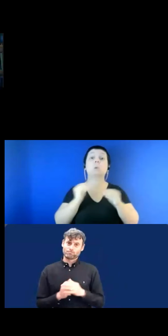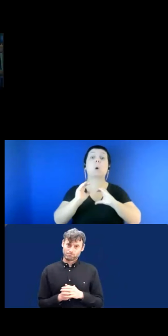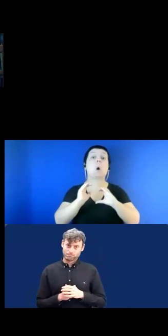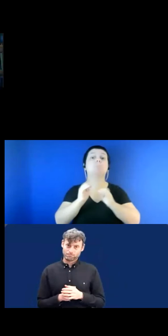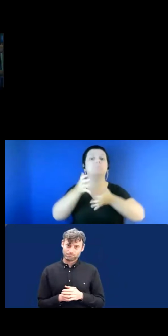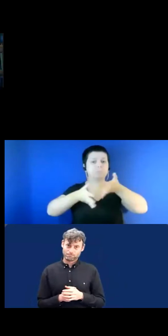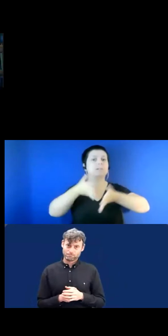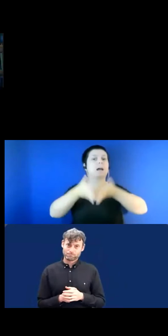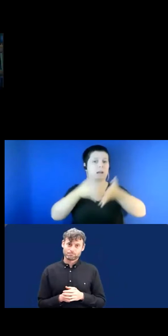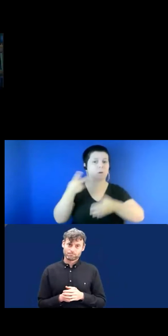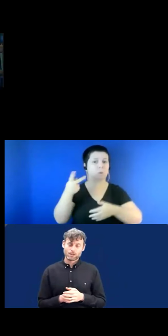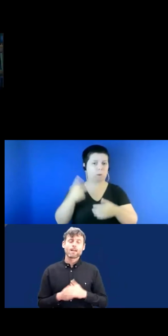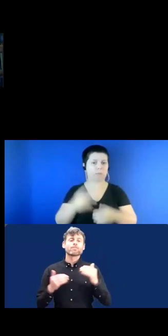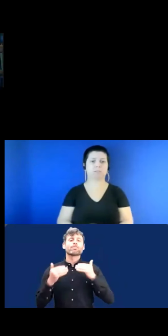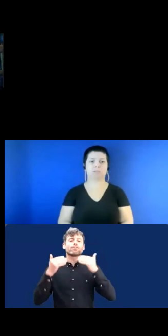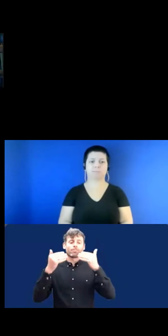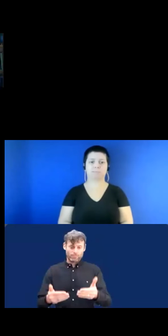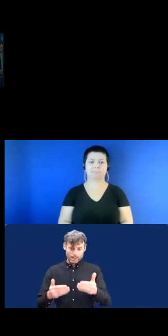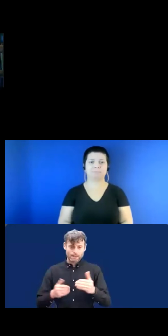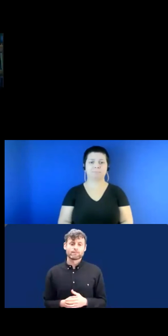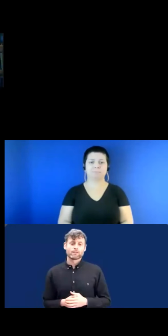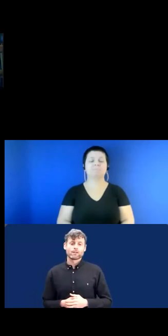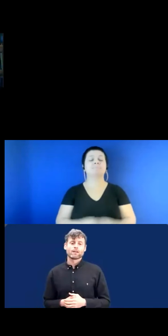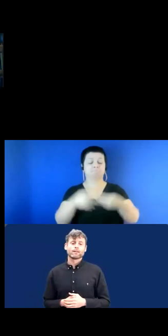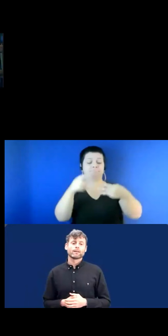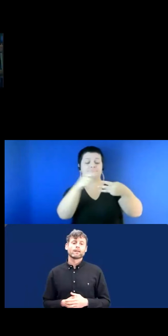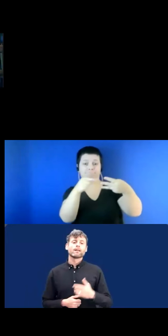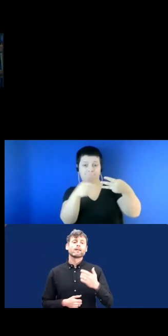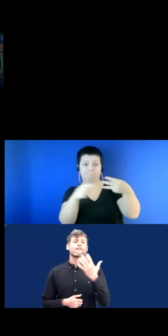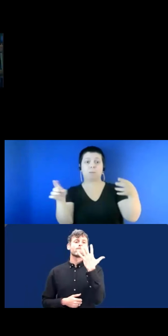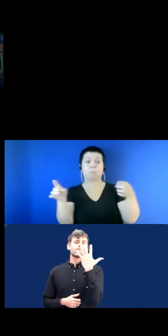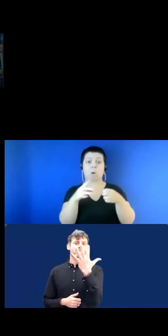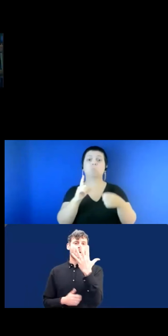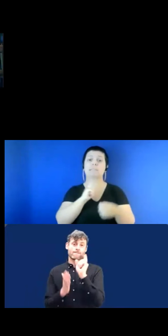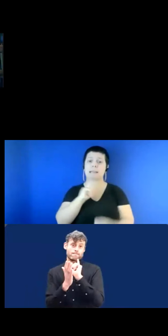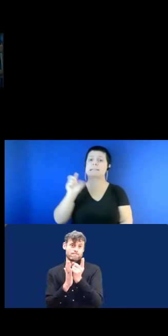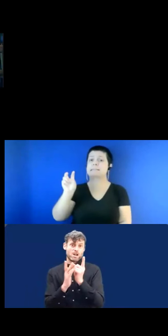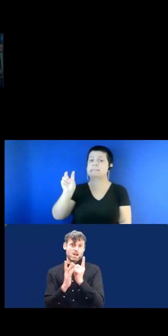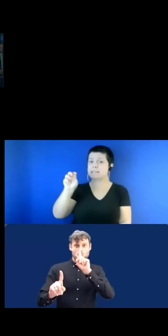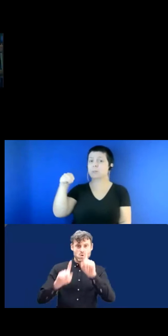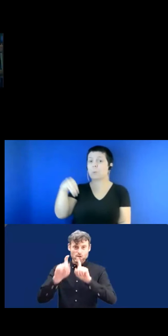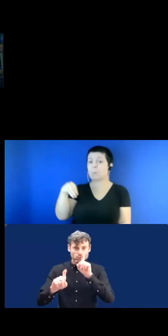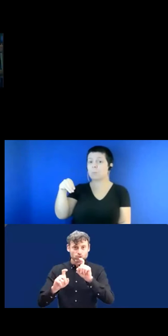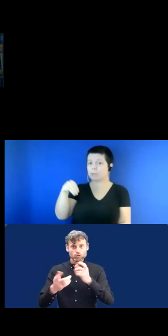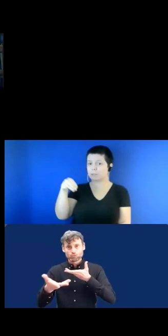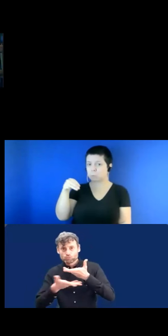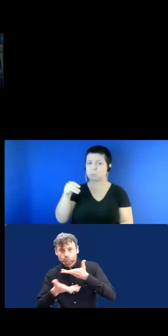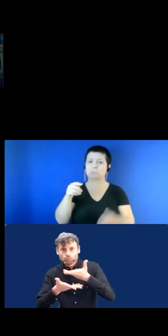Also, after these 3 presentations, we have 5 minutes for answering questions.